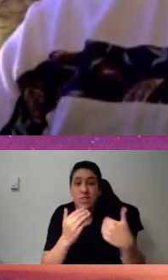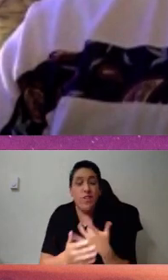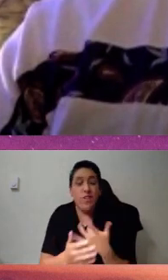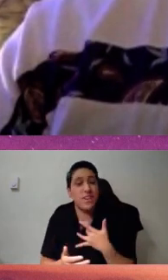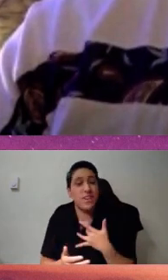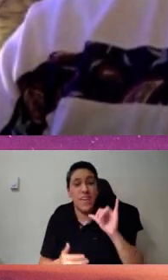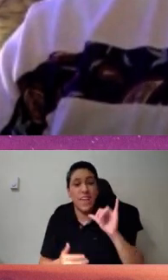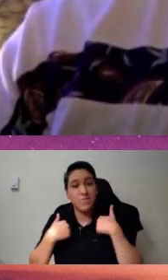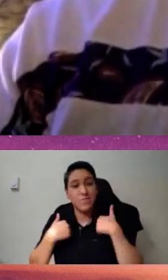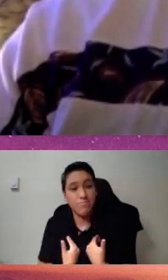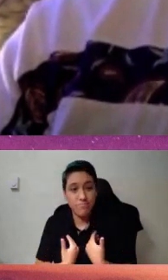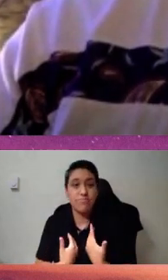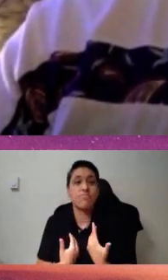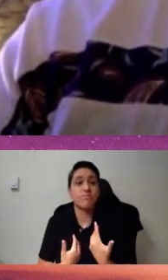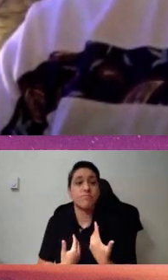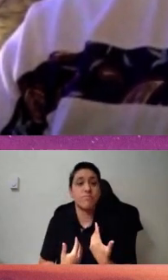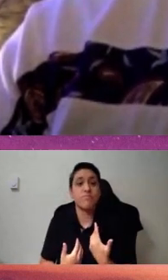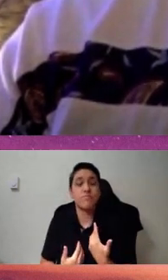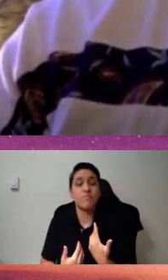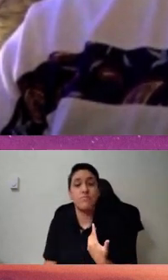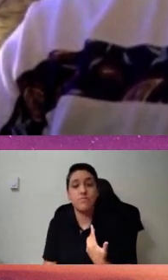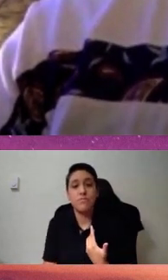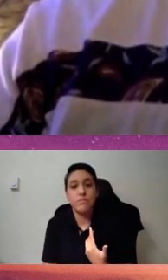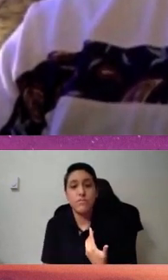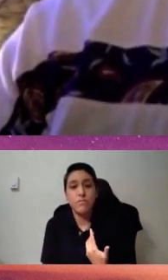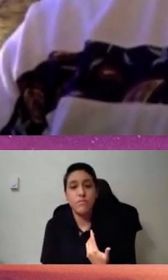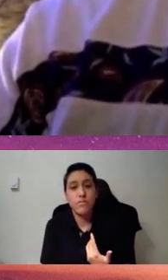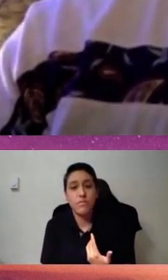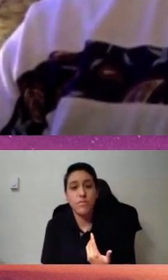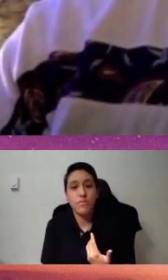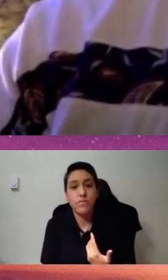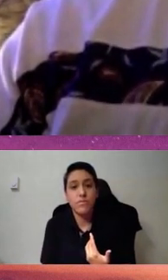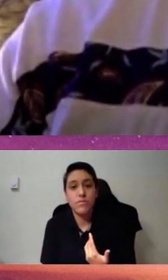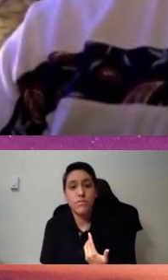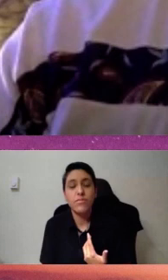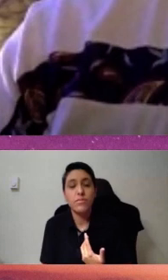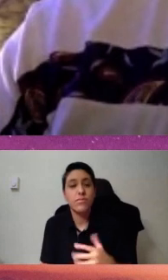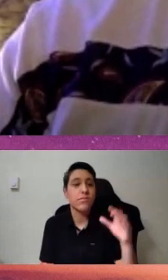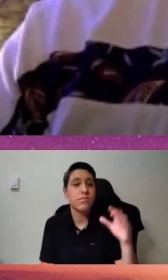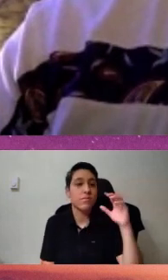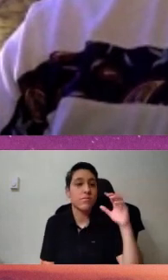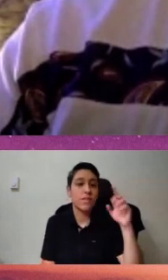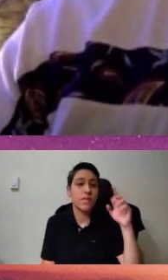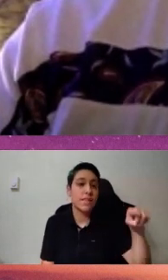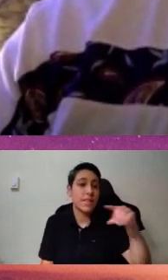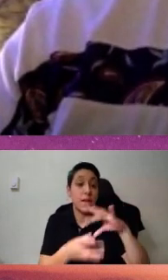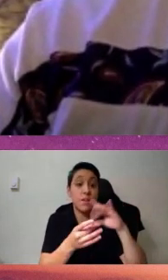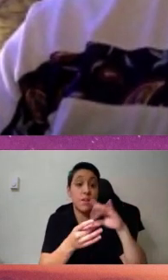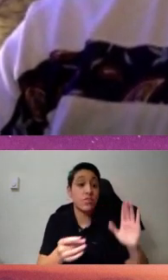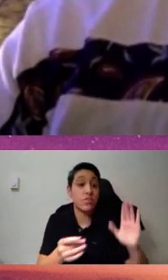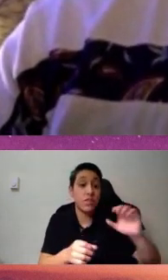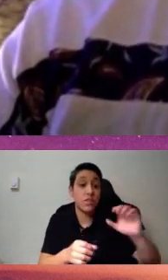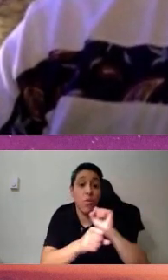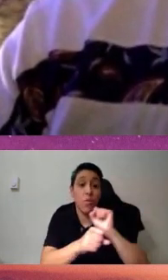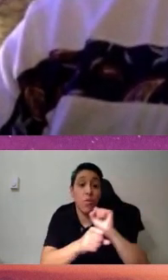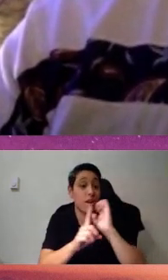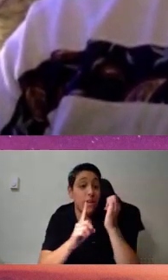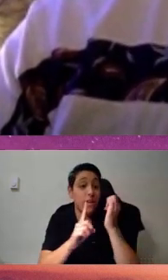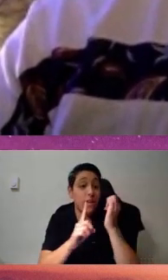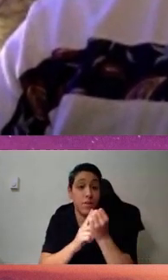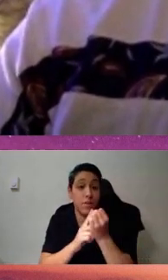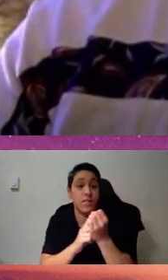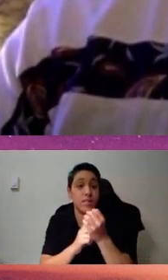their orgs and partner orgs and, work environments and places that they're in, to try to